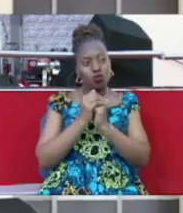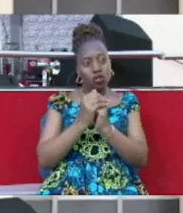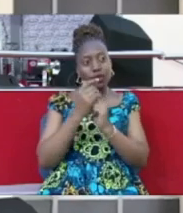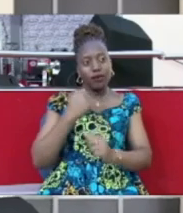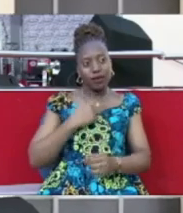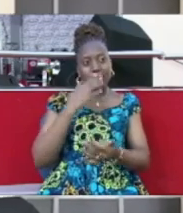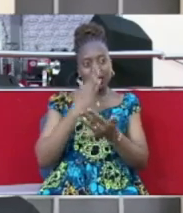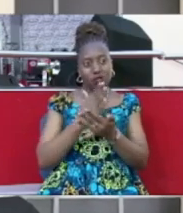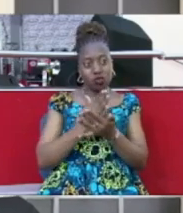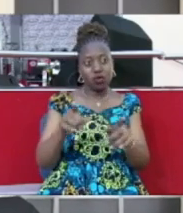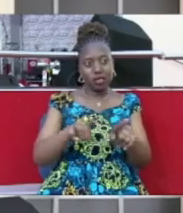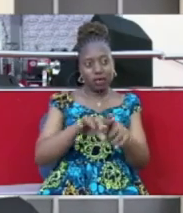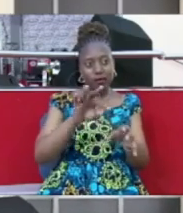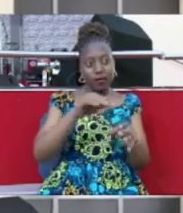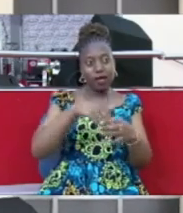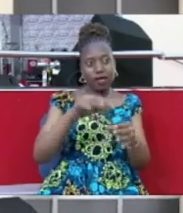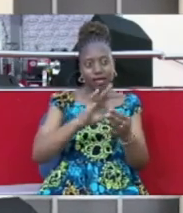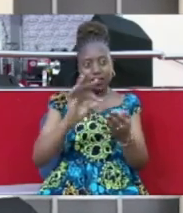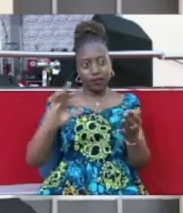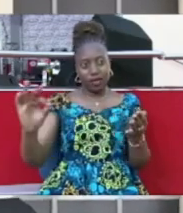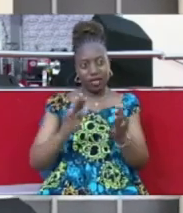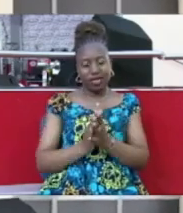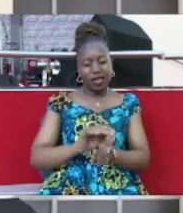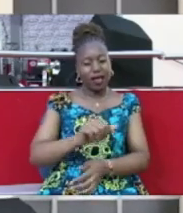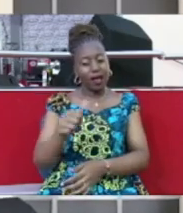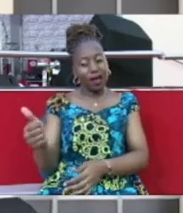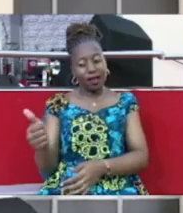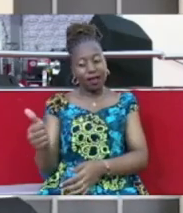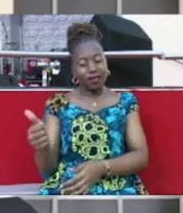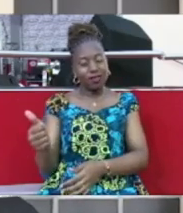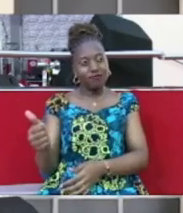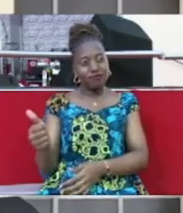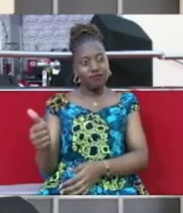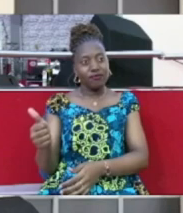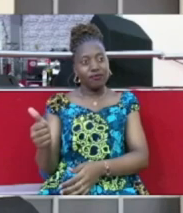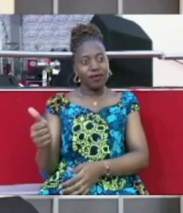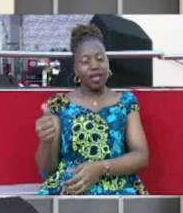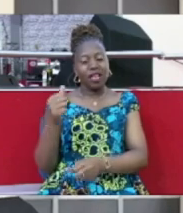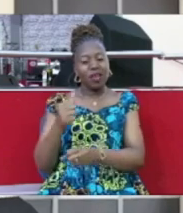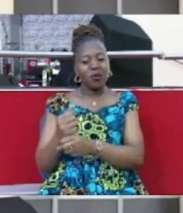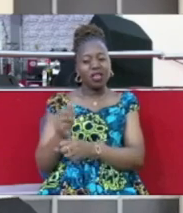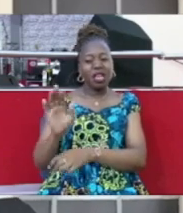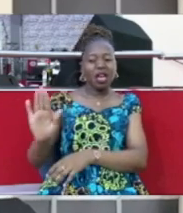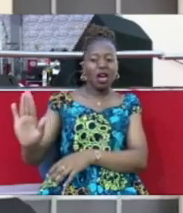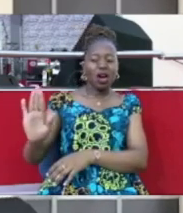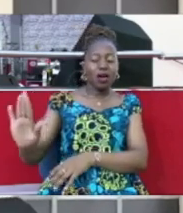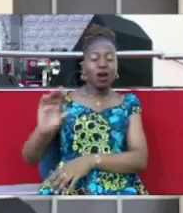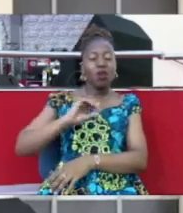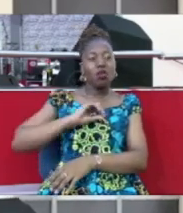and in spirit. The rest are doing a showcasing of their talents.